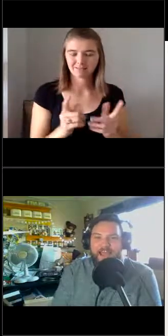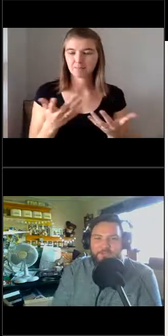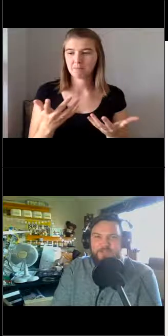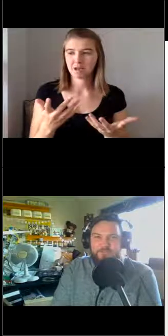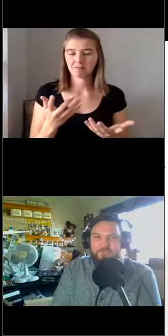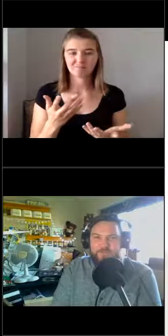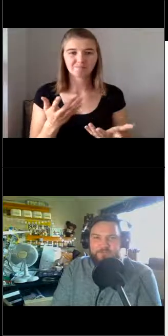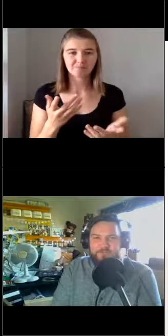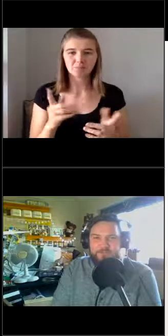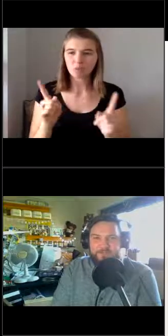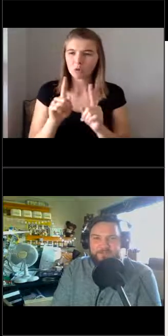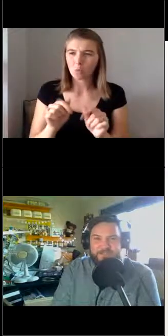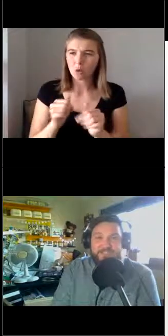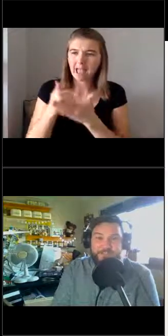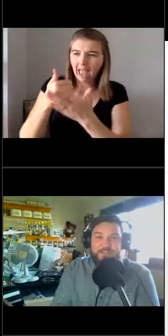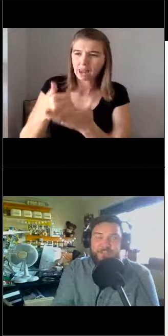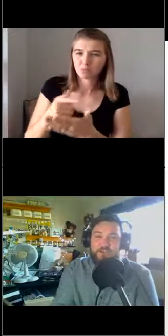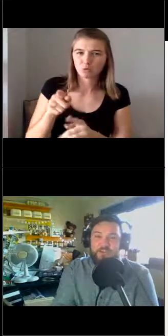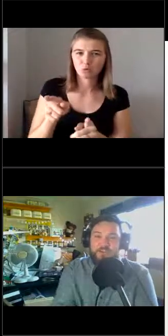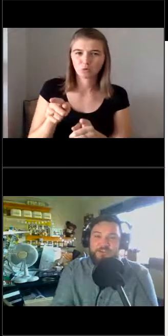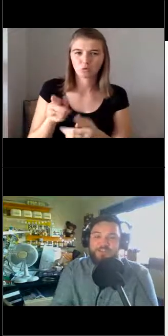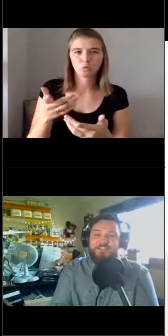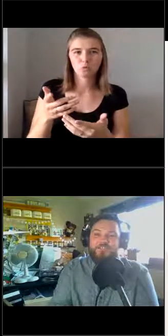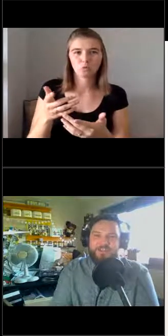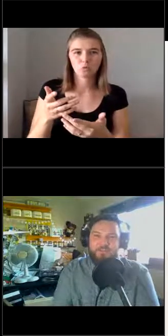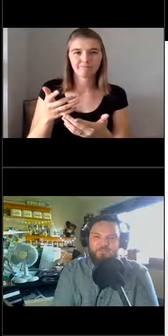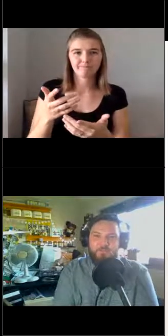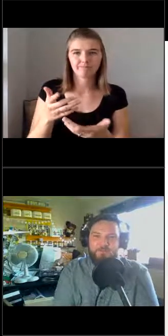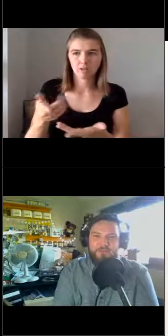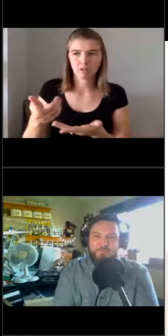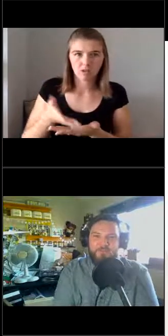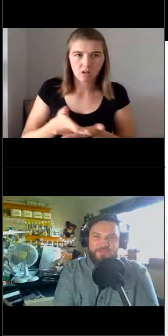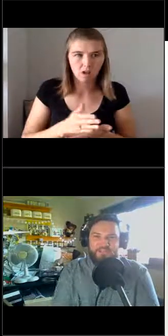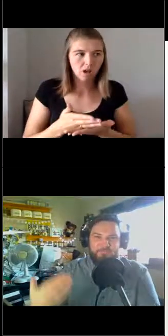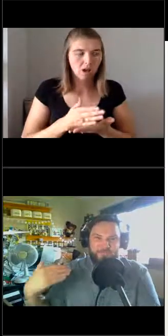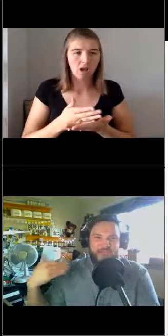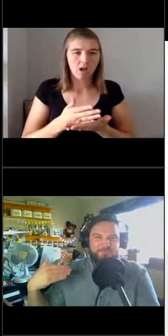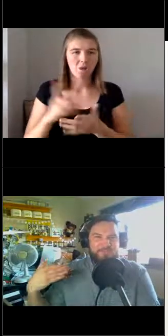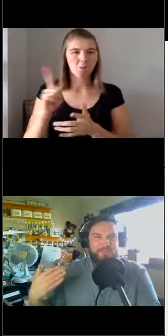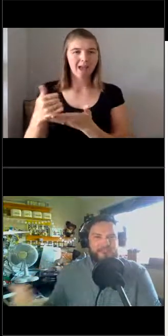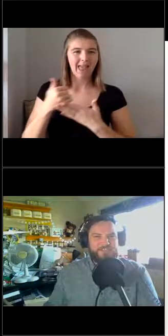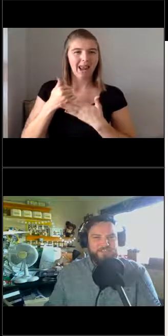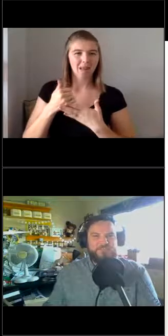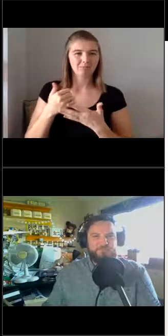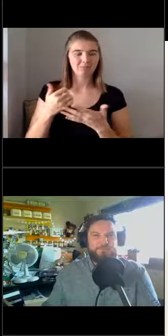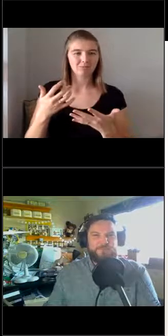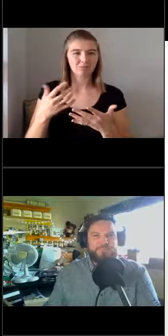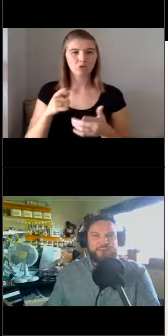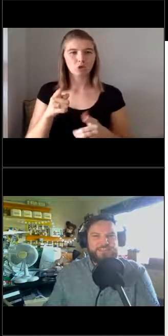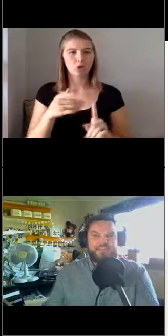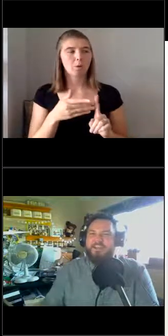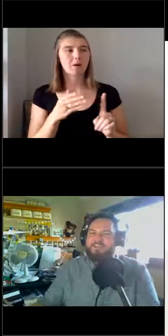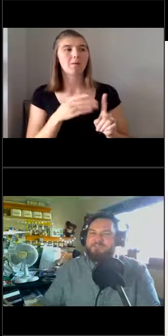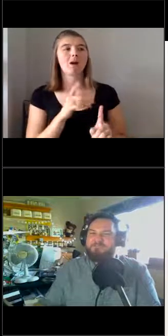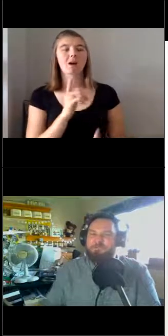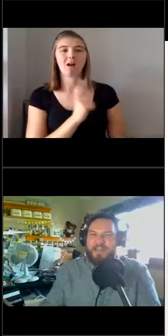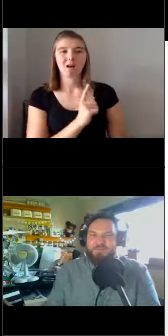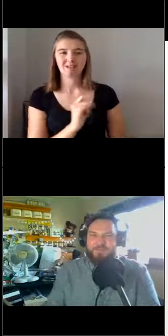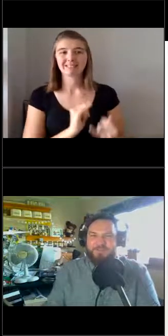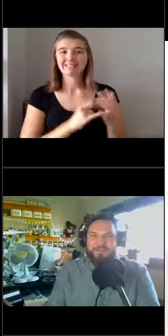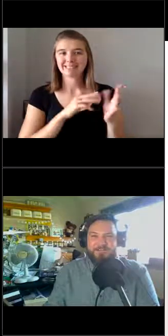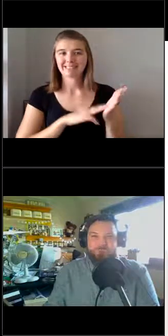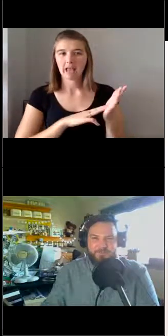What helped you to face all this uncertainty? Did you recognize from what Sam was saying that perhaps actually this was something that I did? I didn't